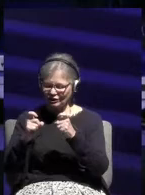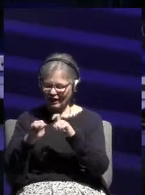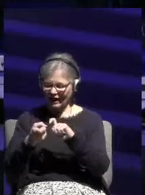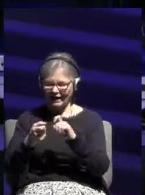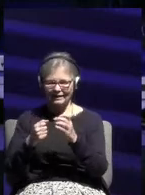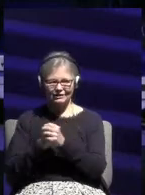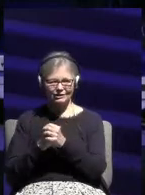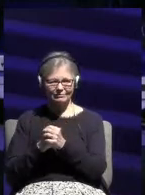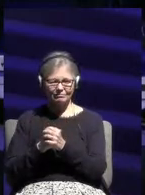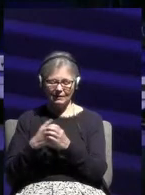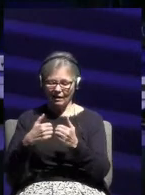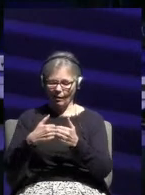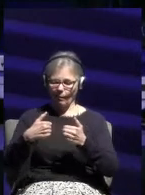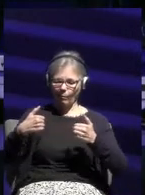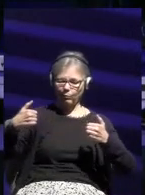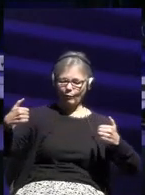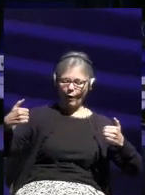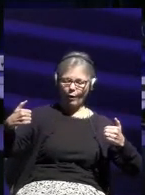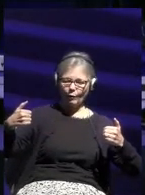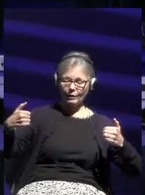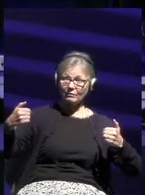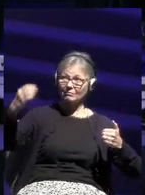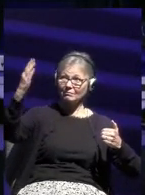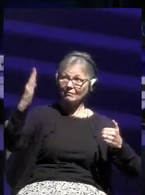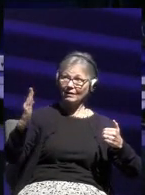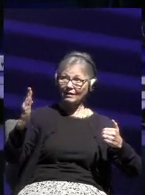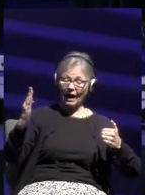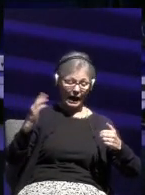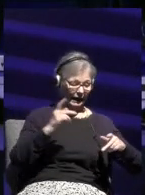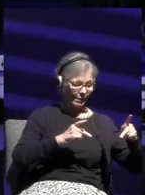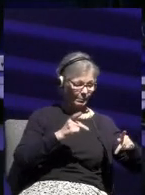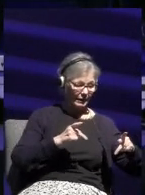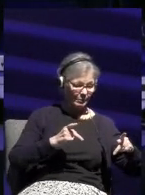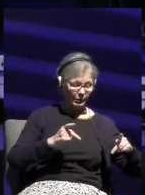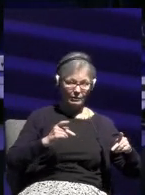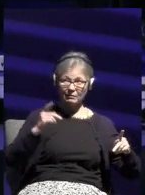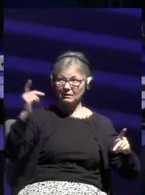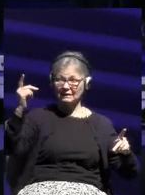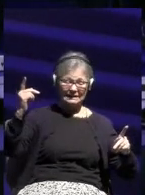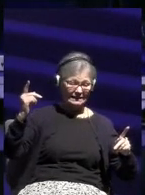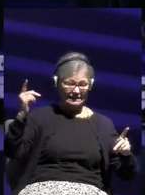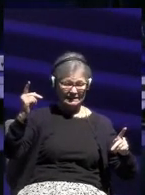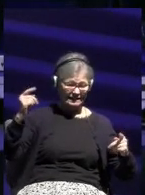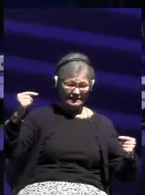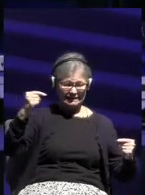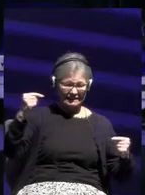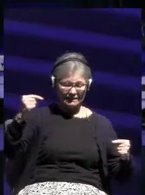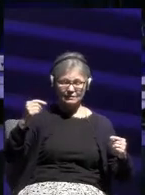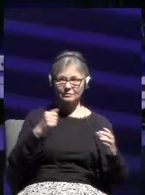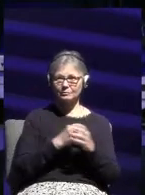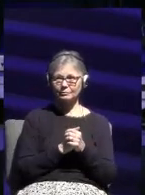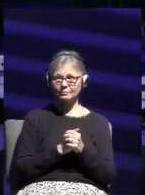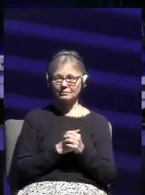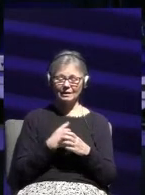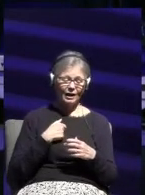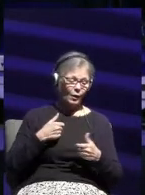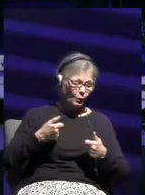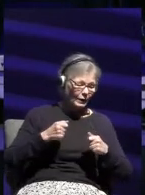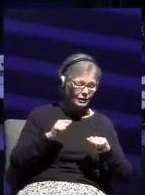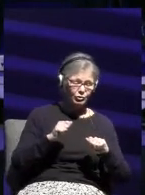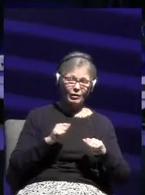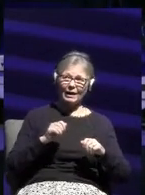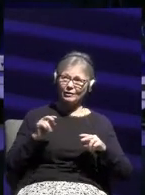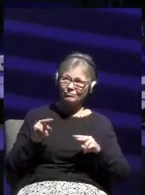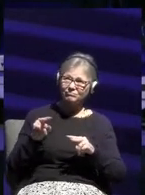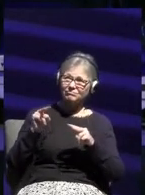that bond between humanity and deity. And so we strive to retain that, and we should